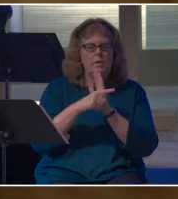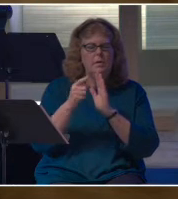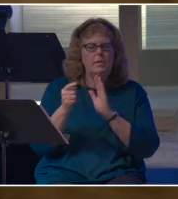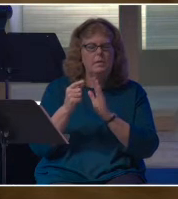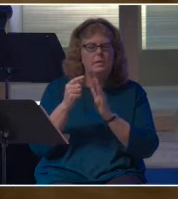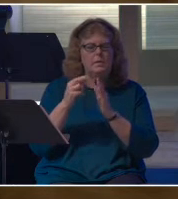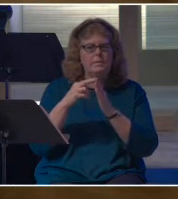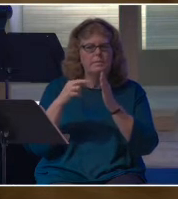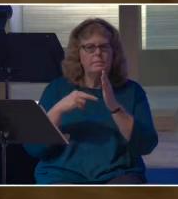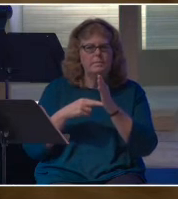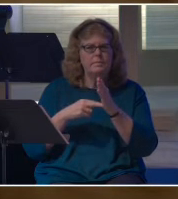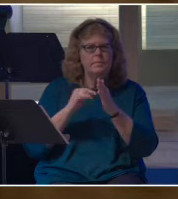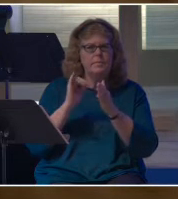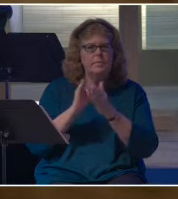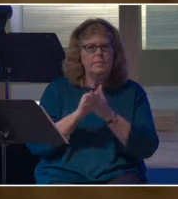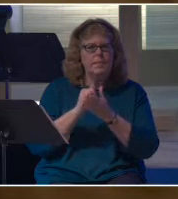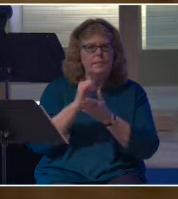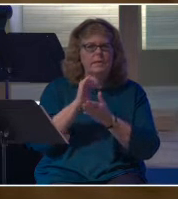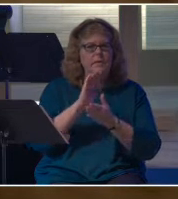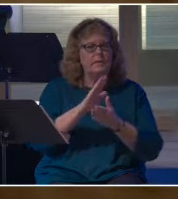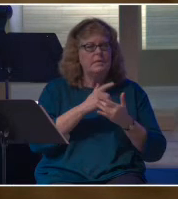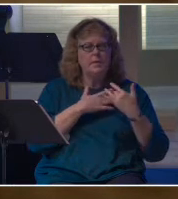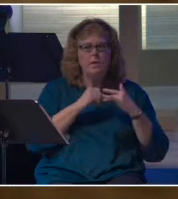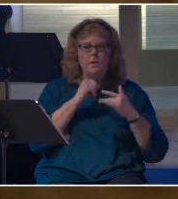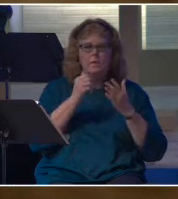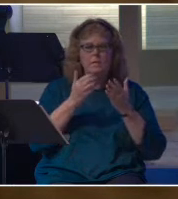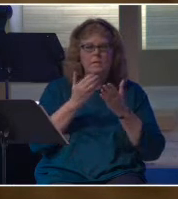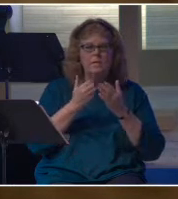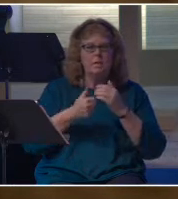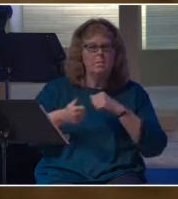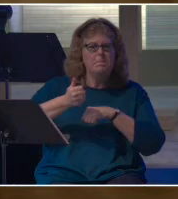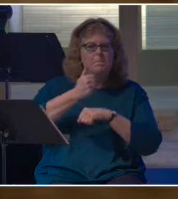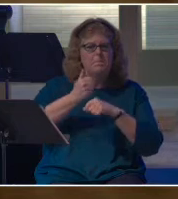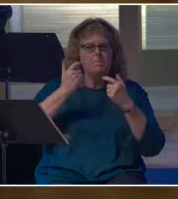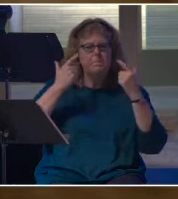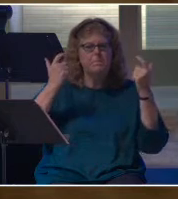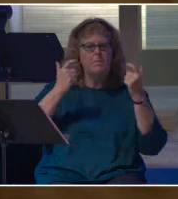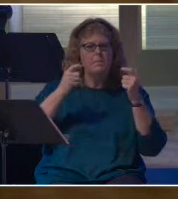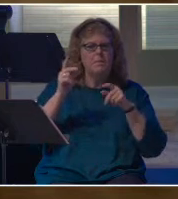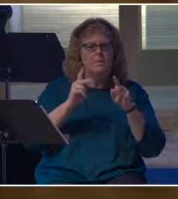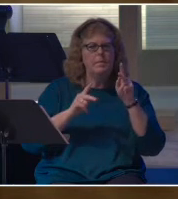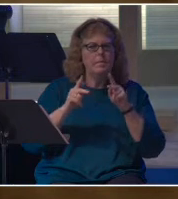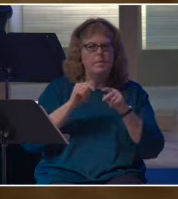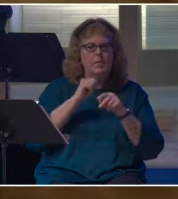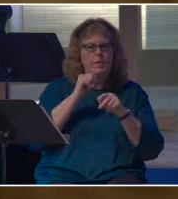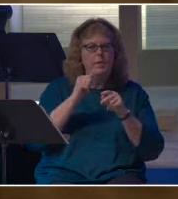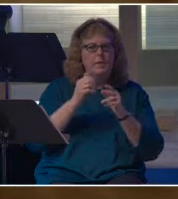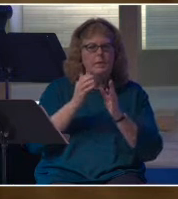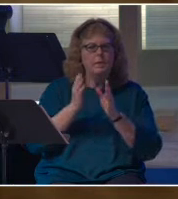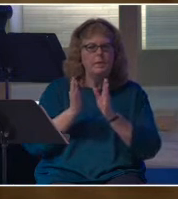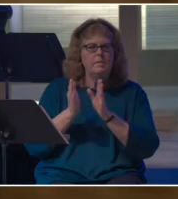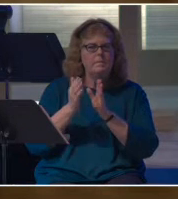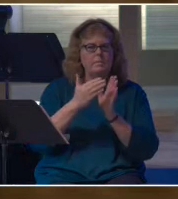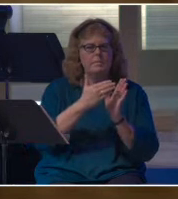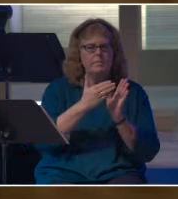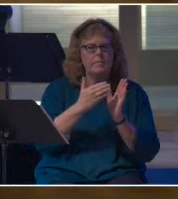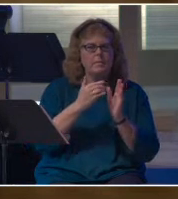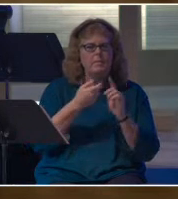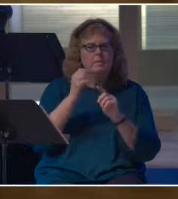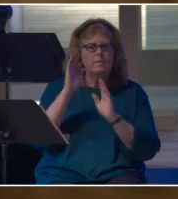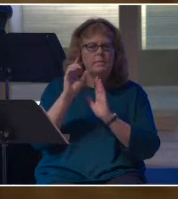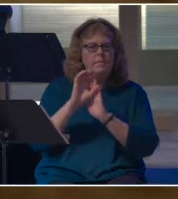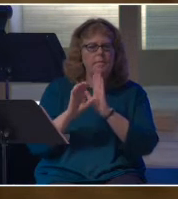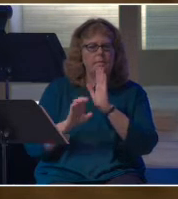statutes, that his heart may not be lifted up above his countrymen, and that he may not turn aside from the commandment to